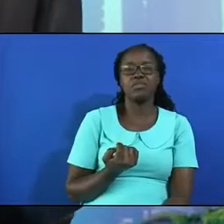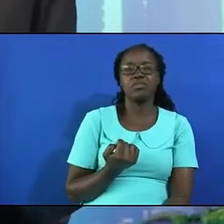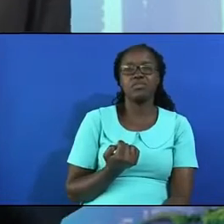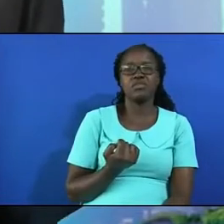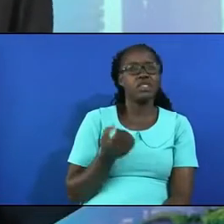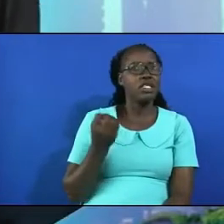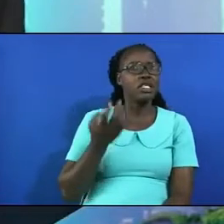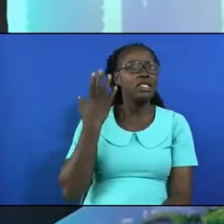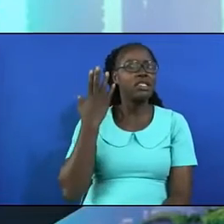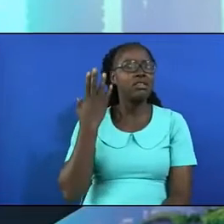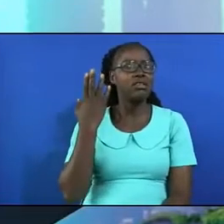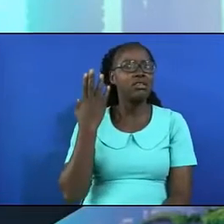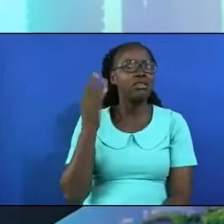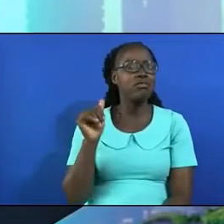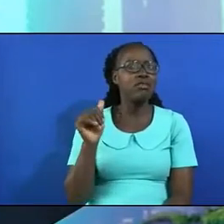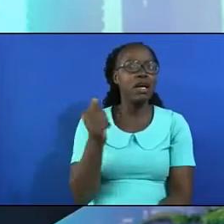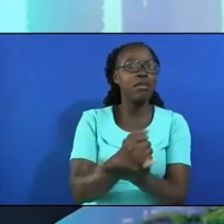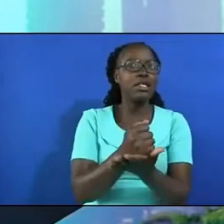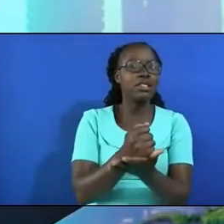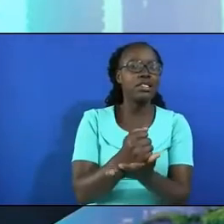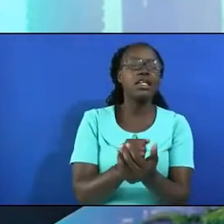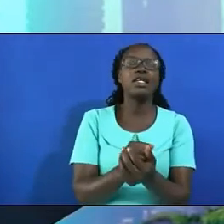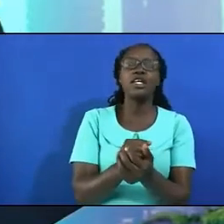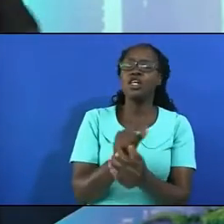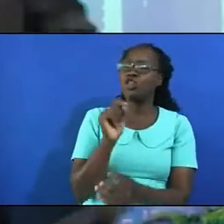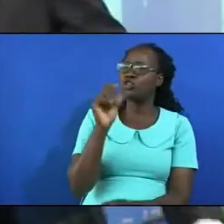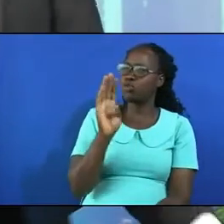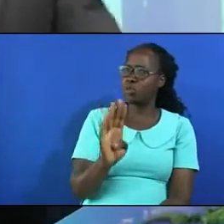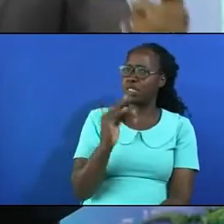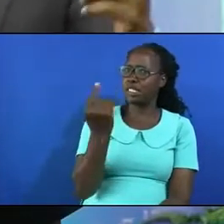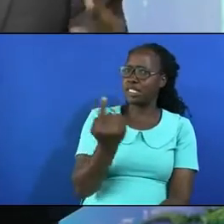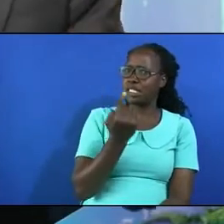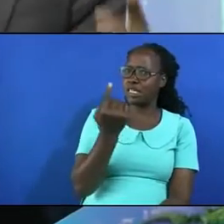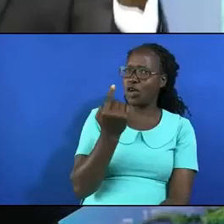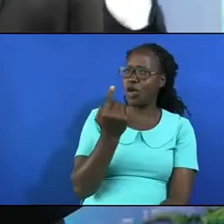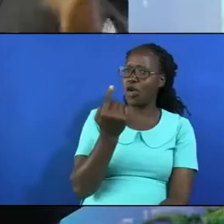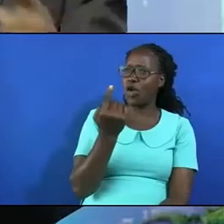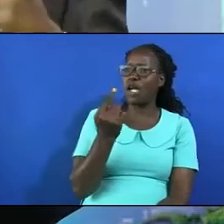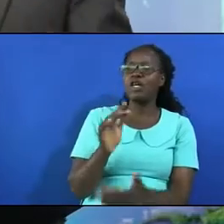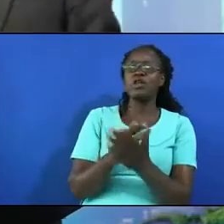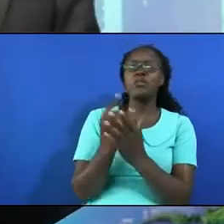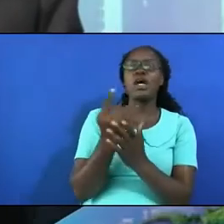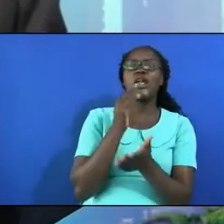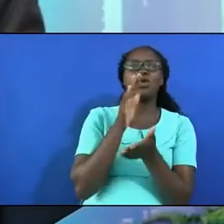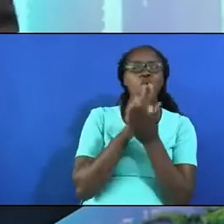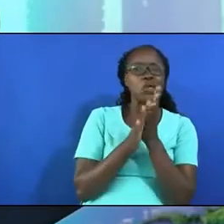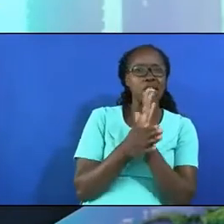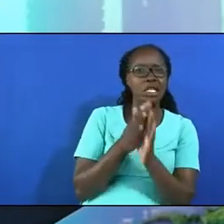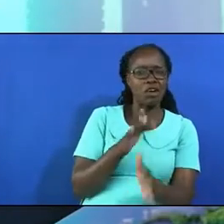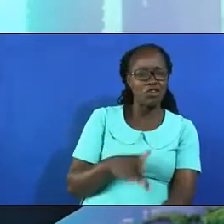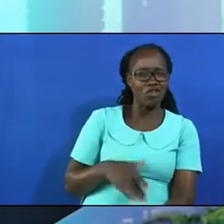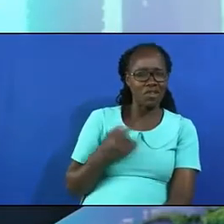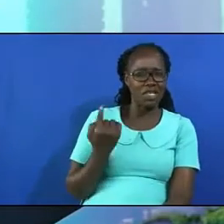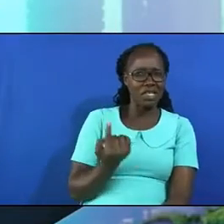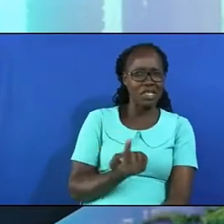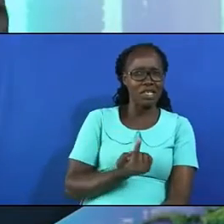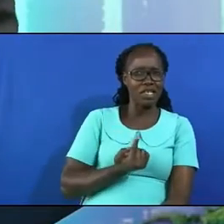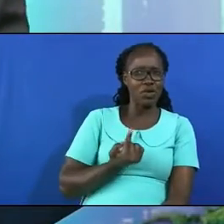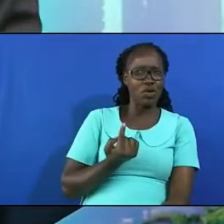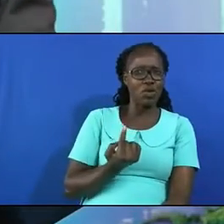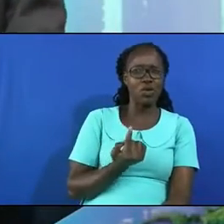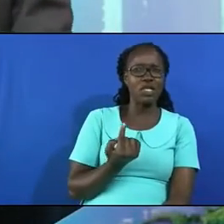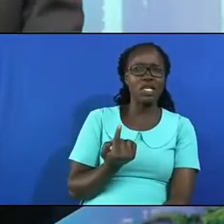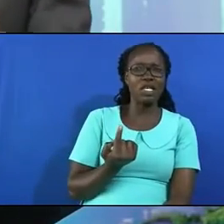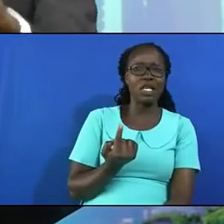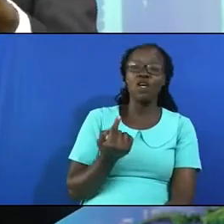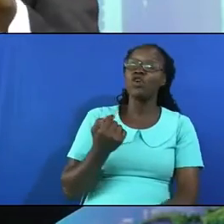If you have understood, say amen. Amen. To be single is to be alone without feeling lonely. To be single